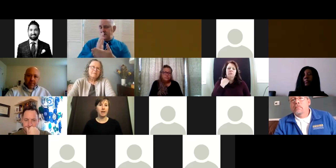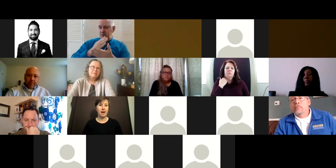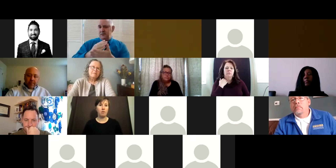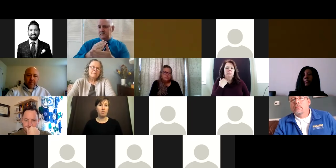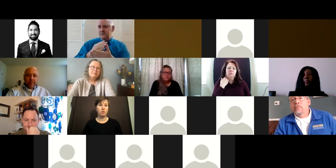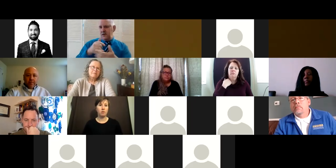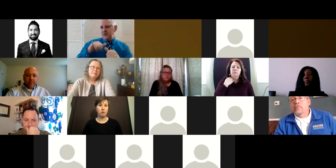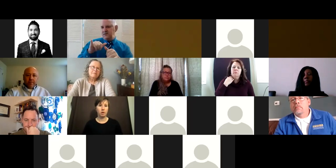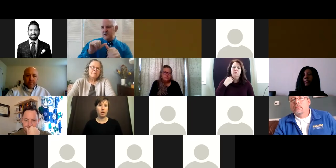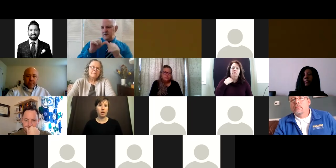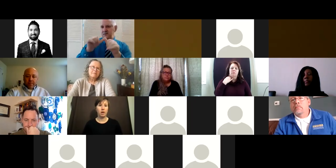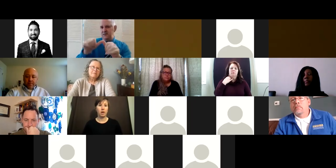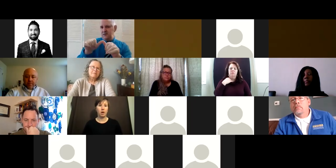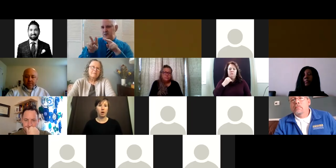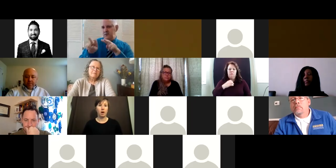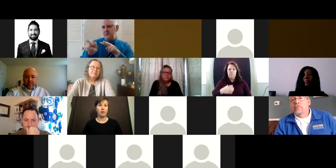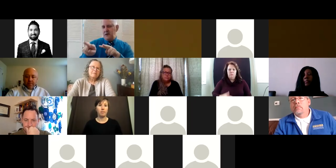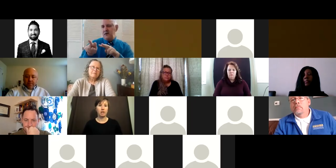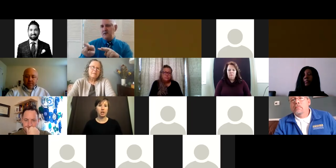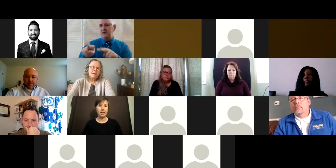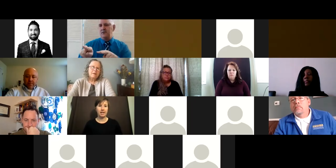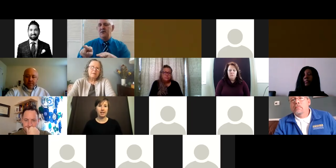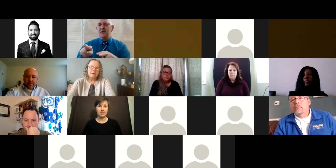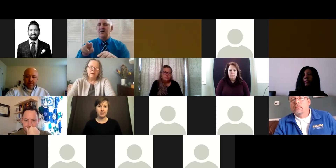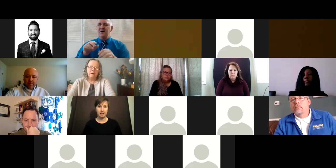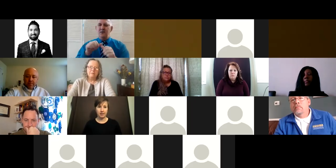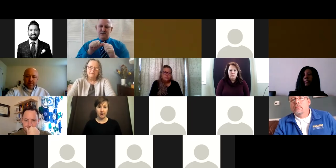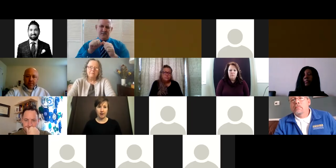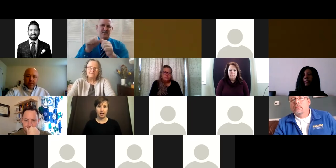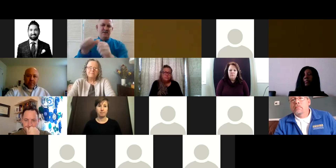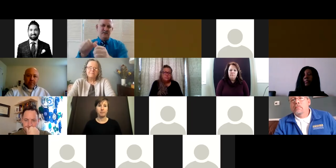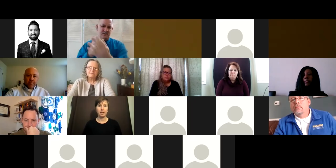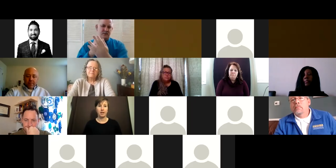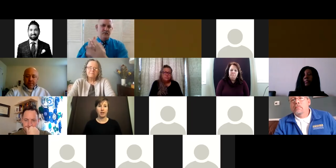Right now, the budget is